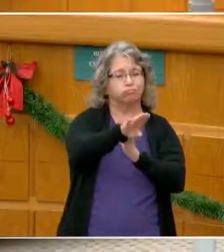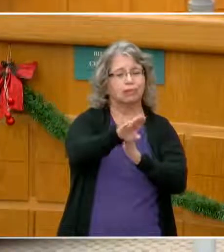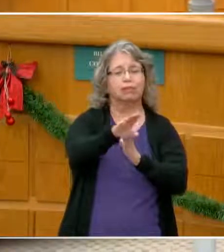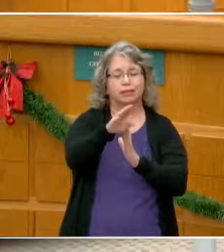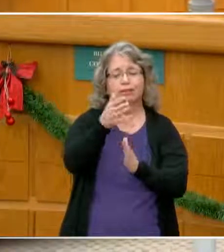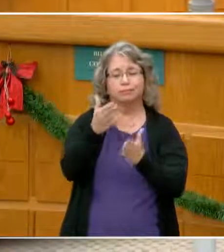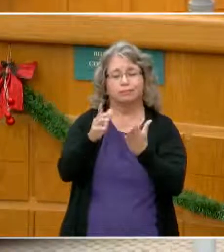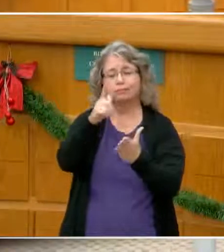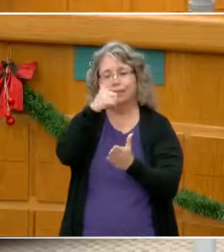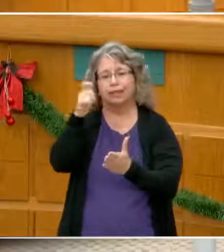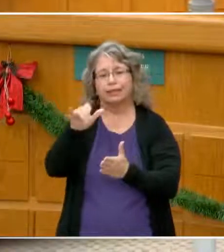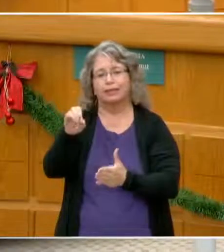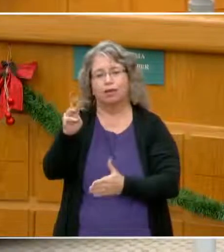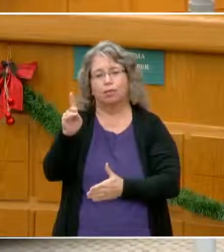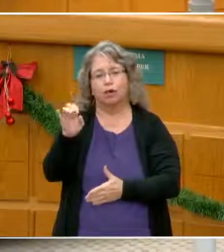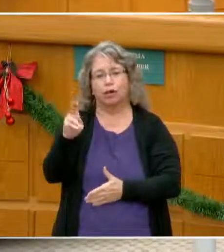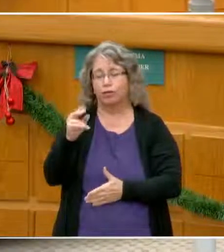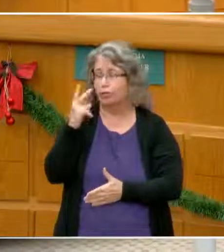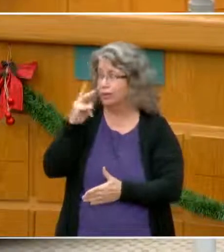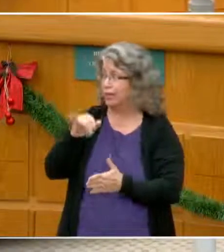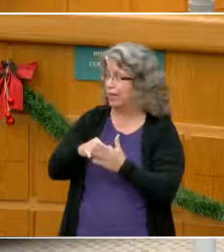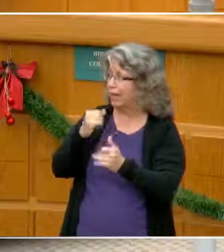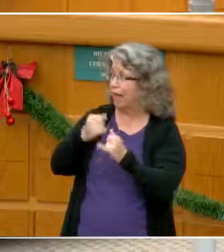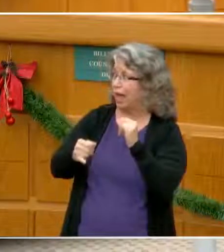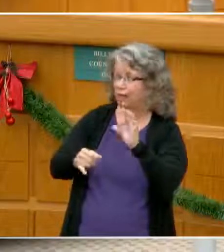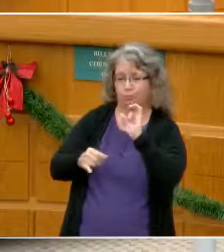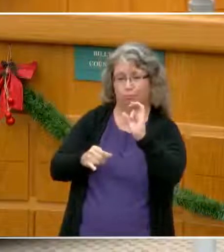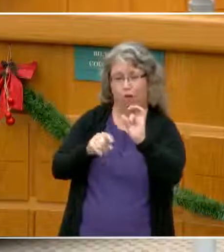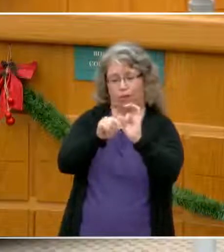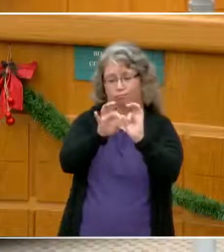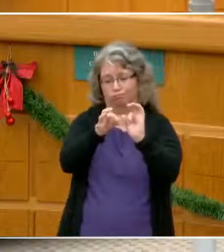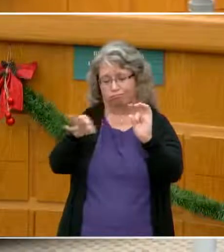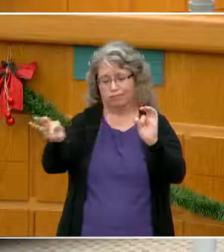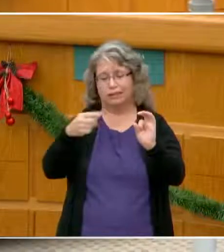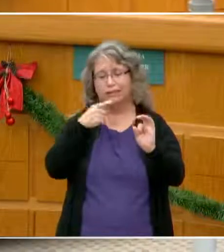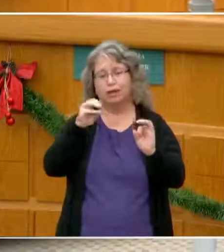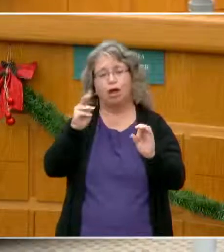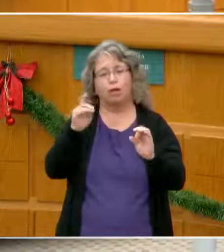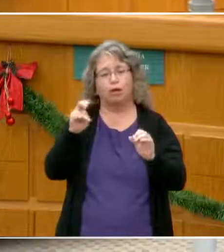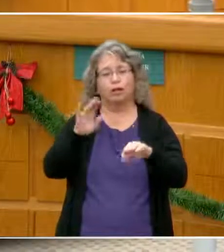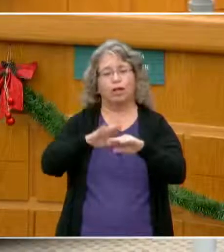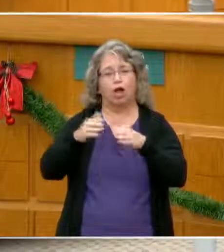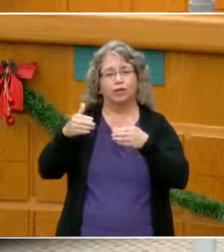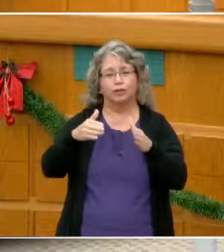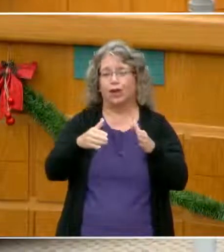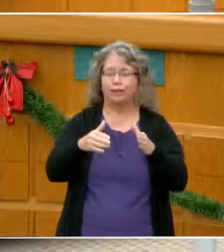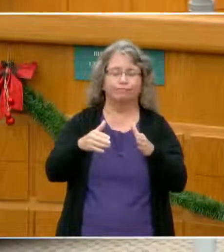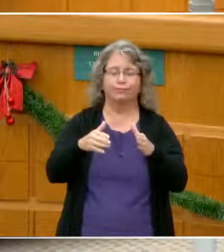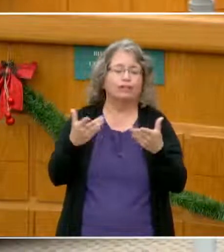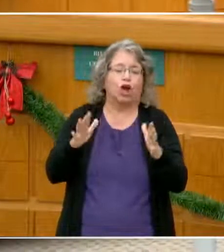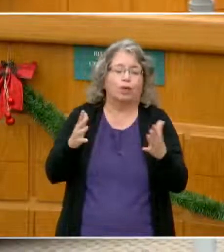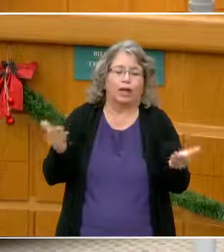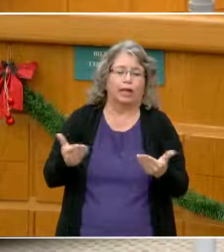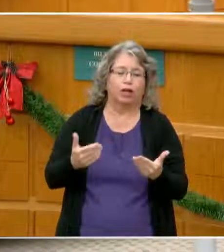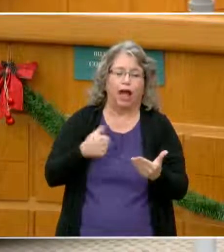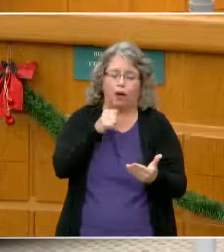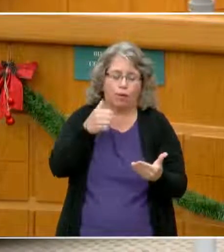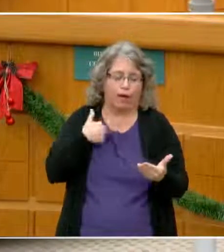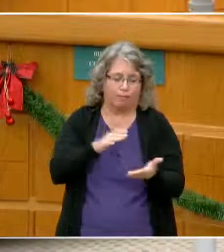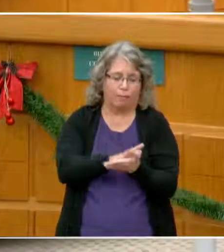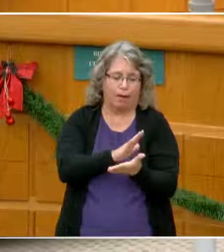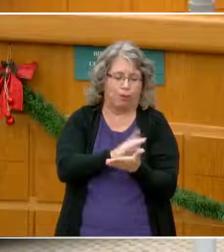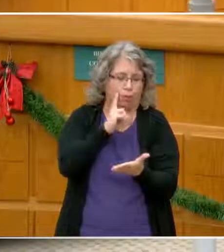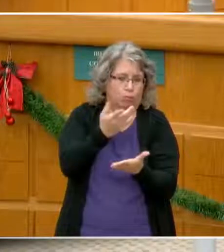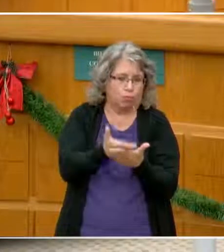way. Ladies and gentlemen, I believe that Omicron is already here. Again, I don't have a piece of paper that says that, but the indications are showing that it's already